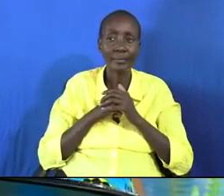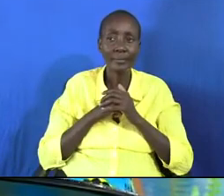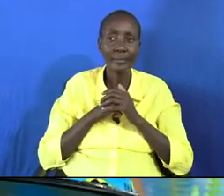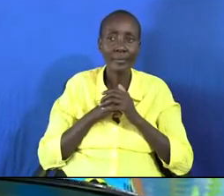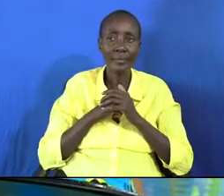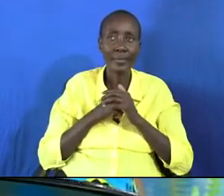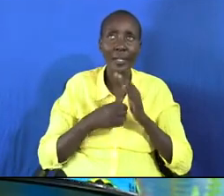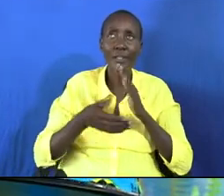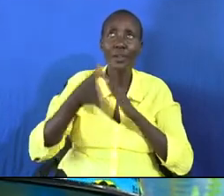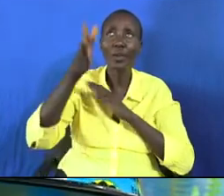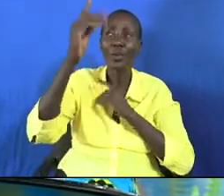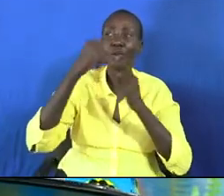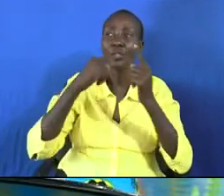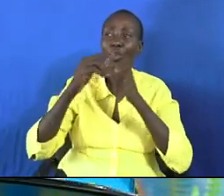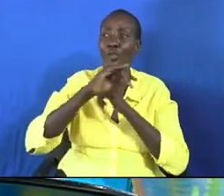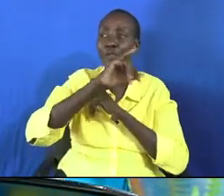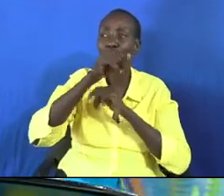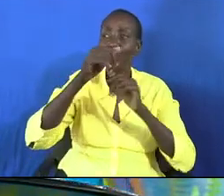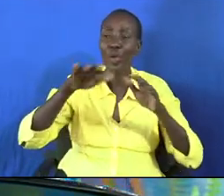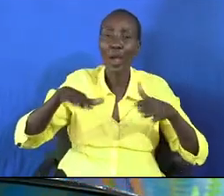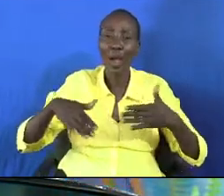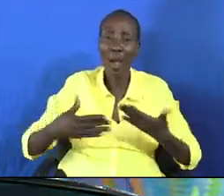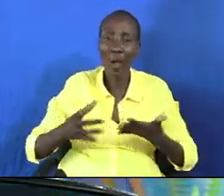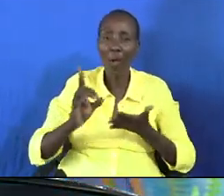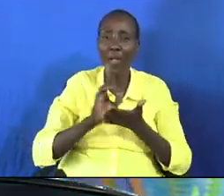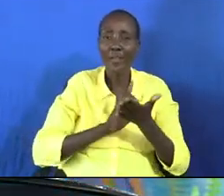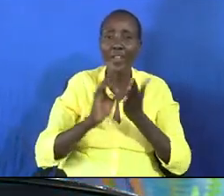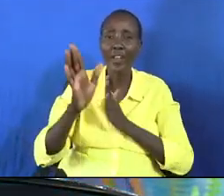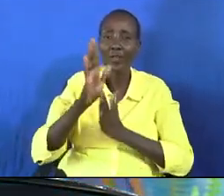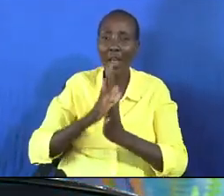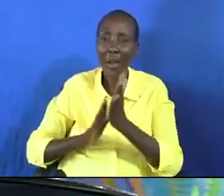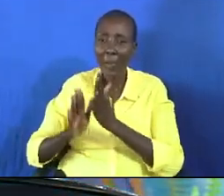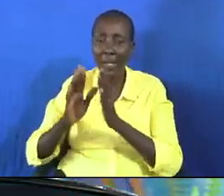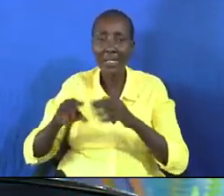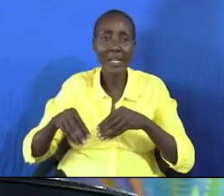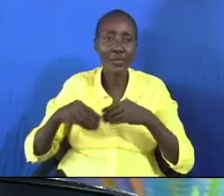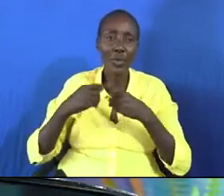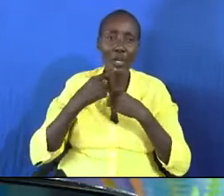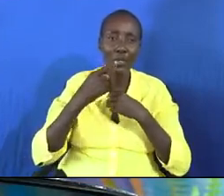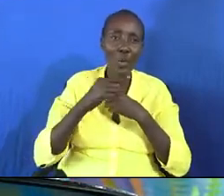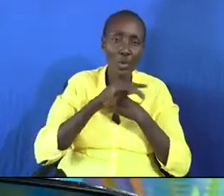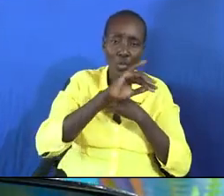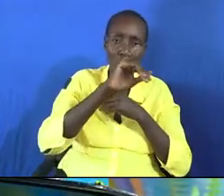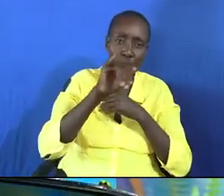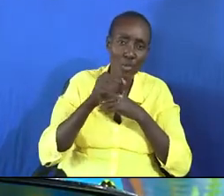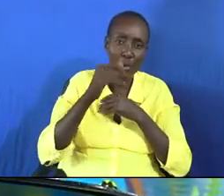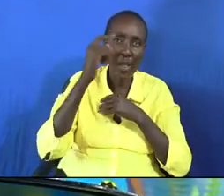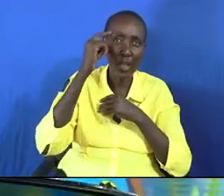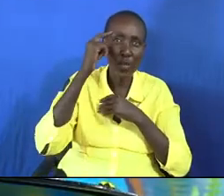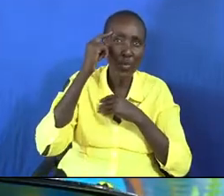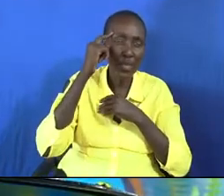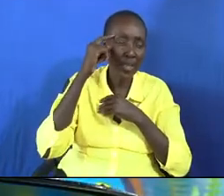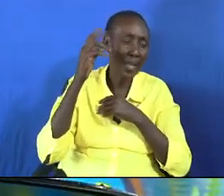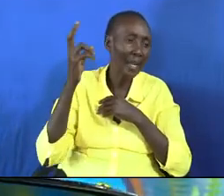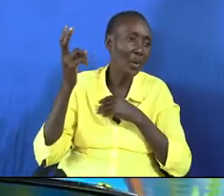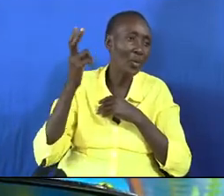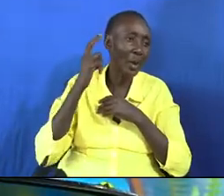God spoke to Joshua? These divine strategies which were given to Joshua, how do you think they were